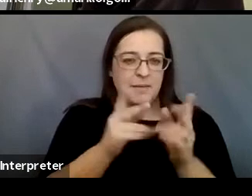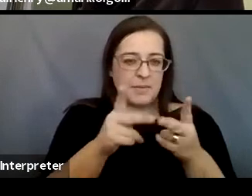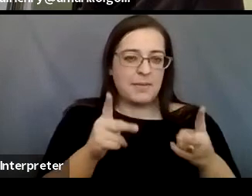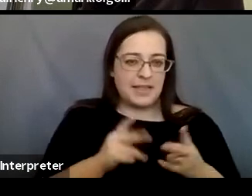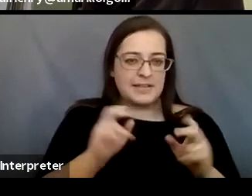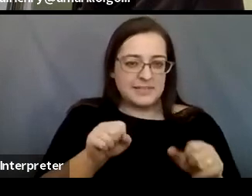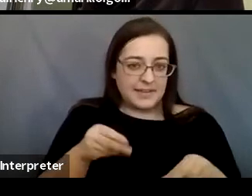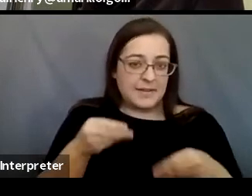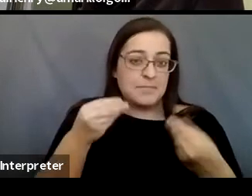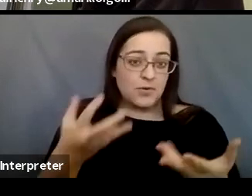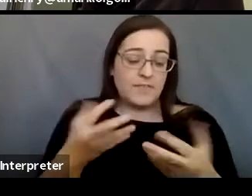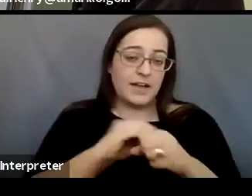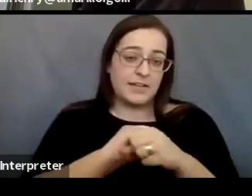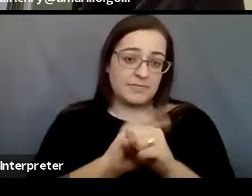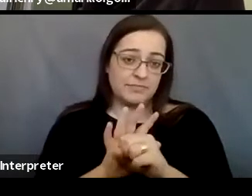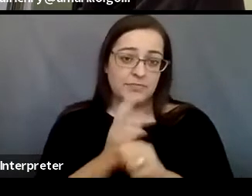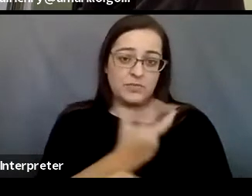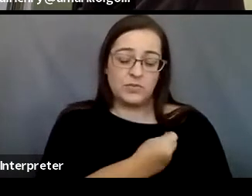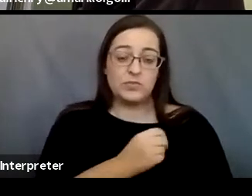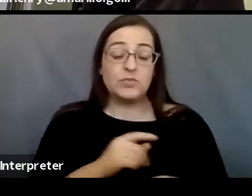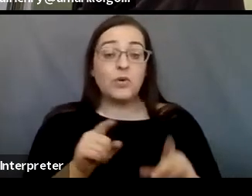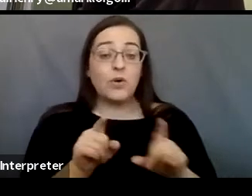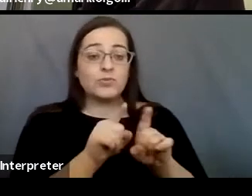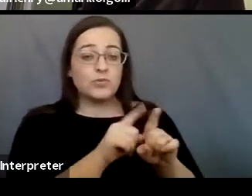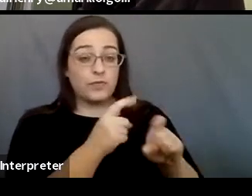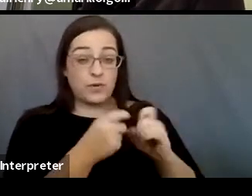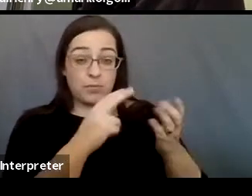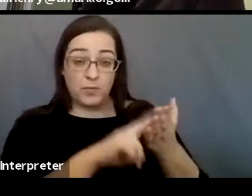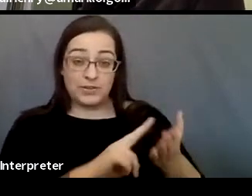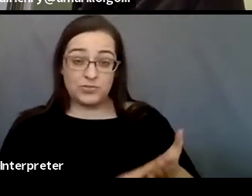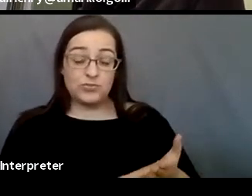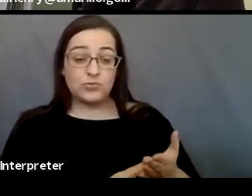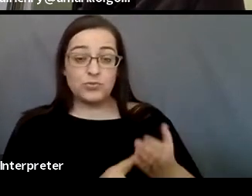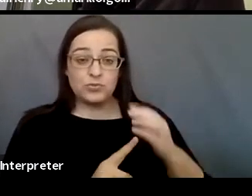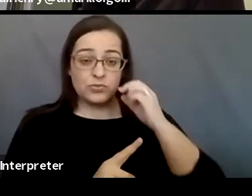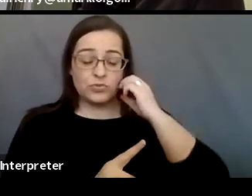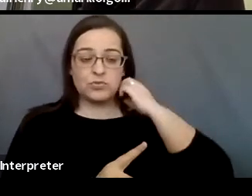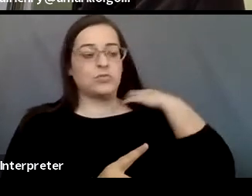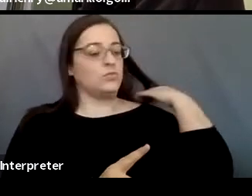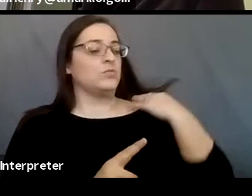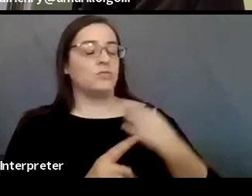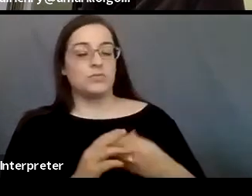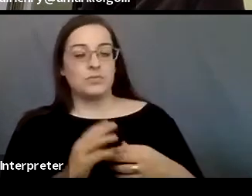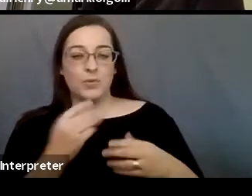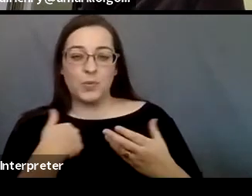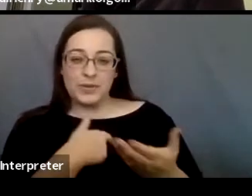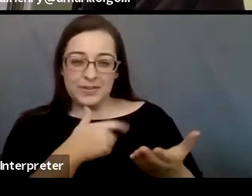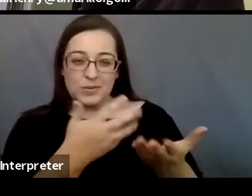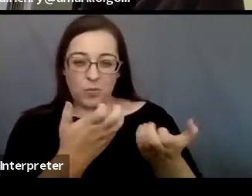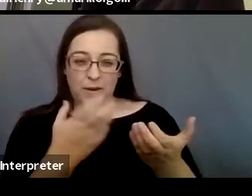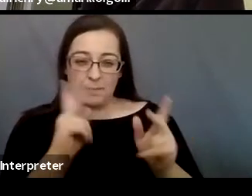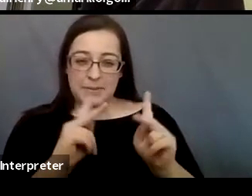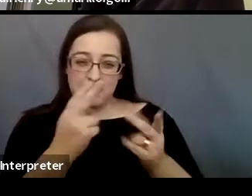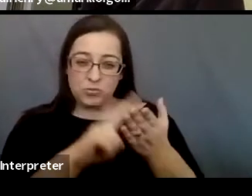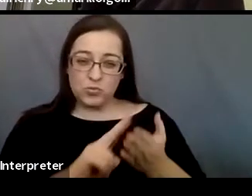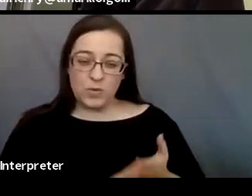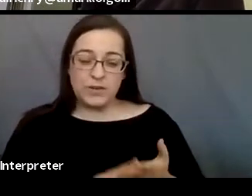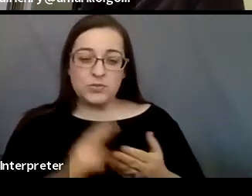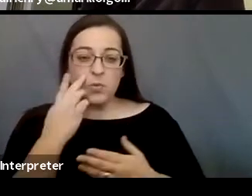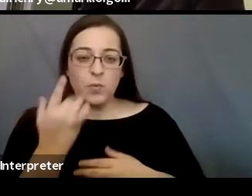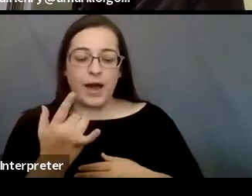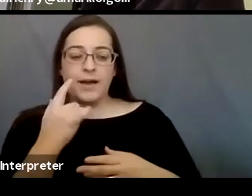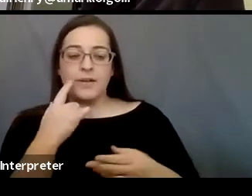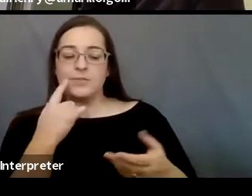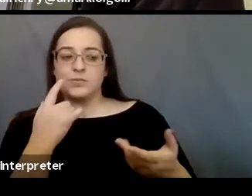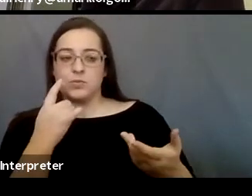and simple. Also, from a registration standpoint, from a logistical standpoint, part of that registration process includes